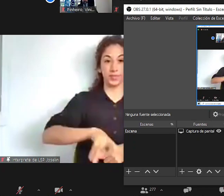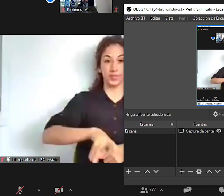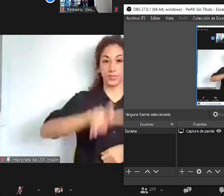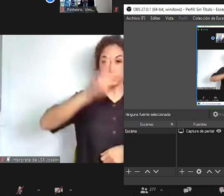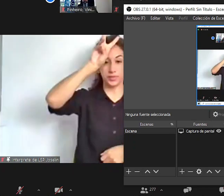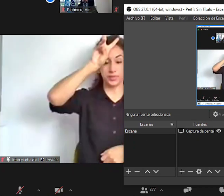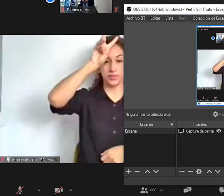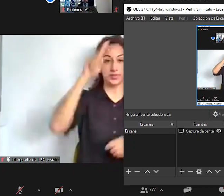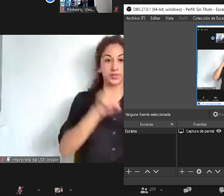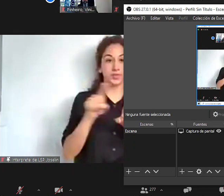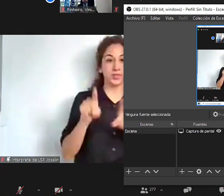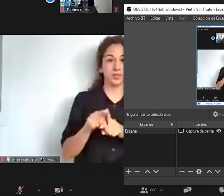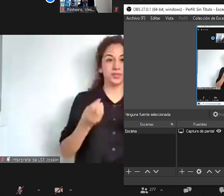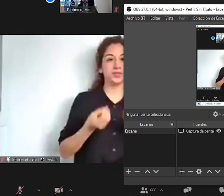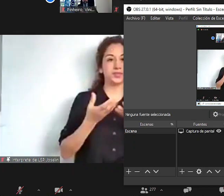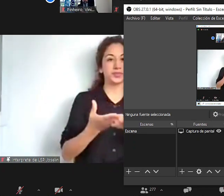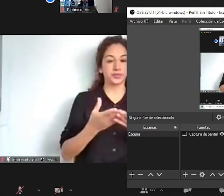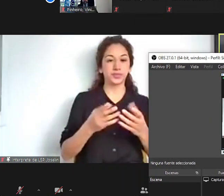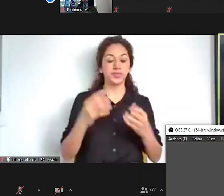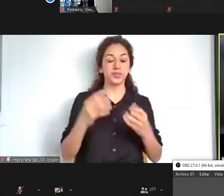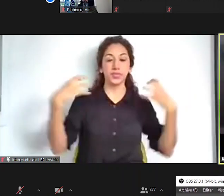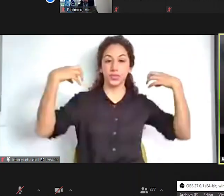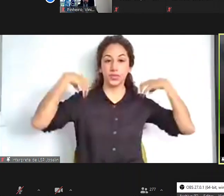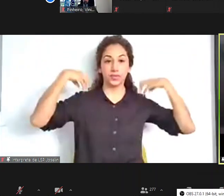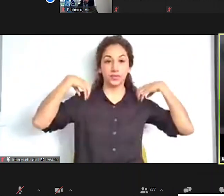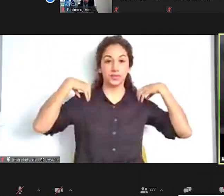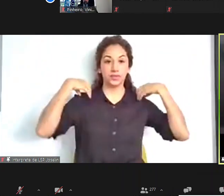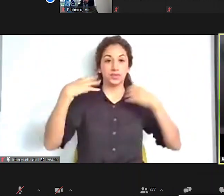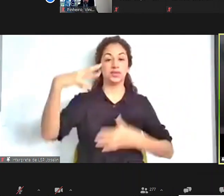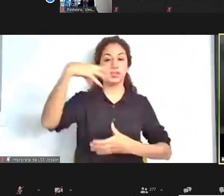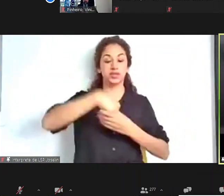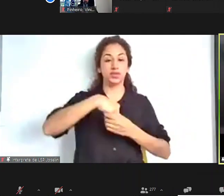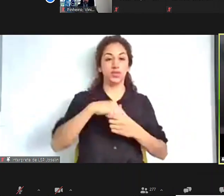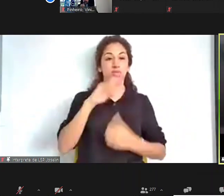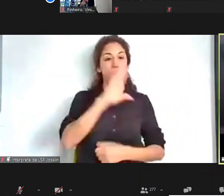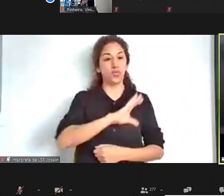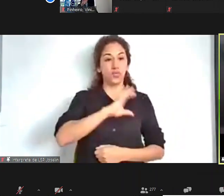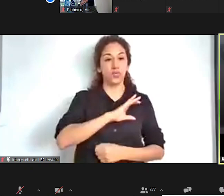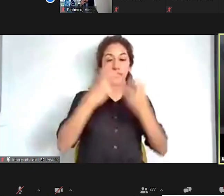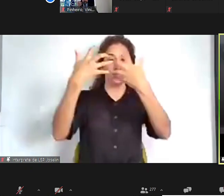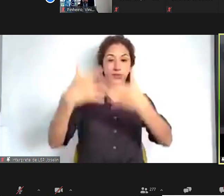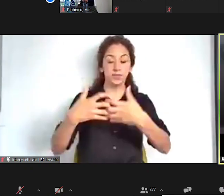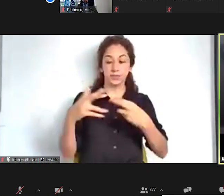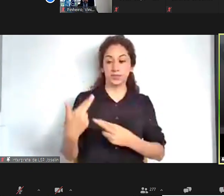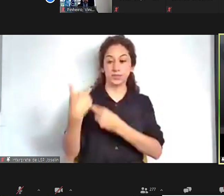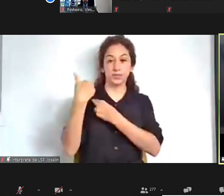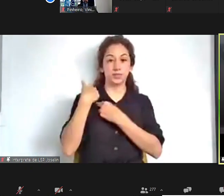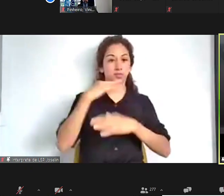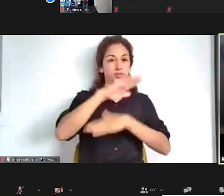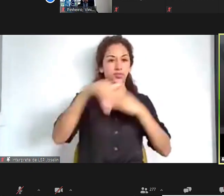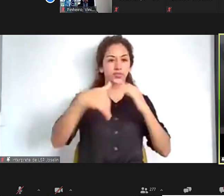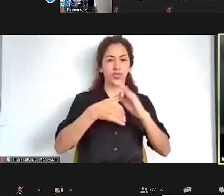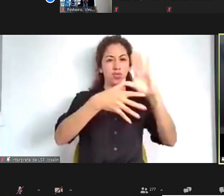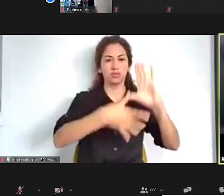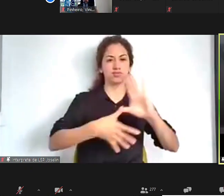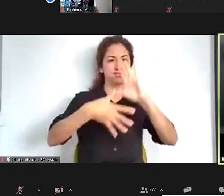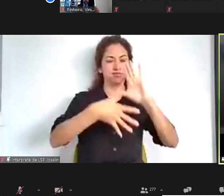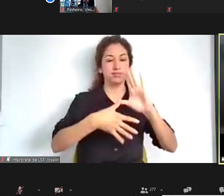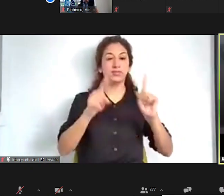business and the human rights in peru through this cooperation and the responsible